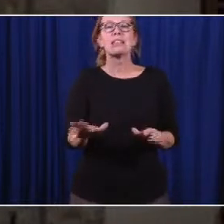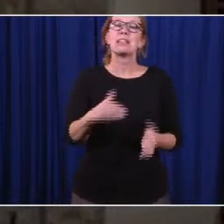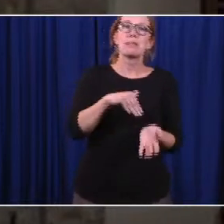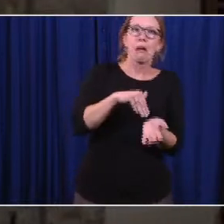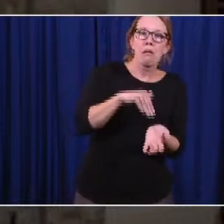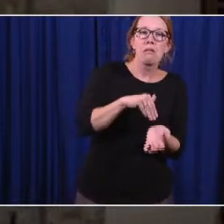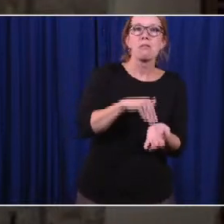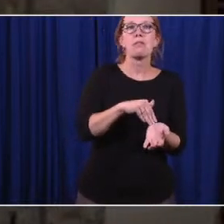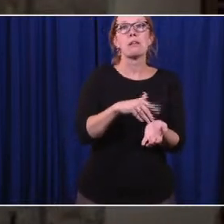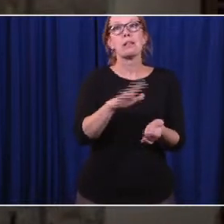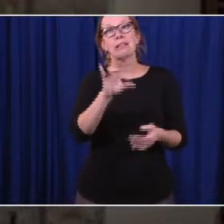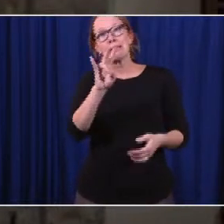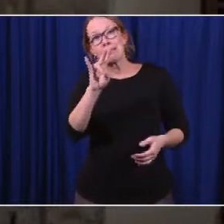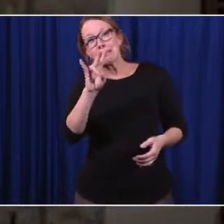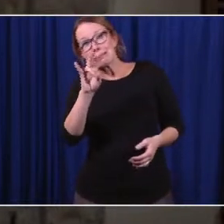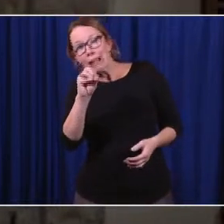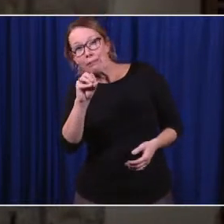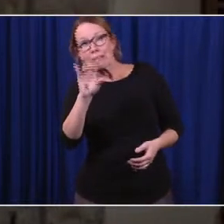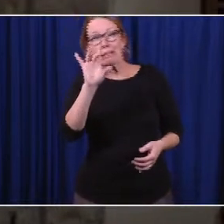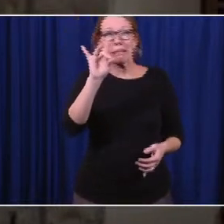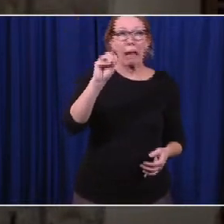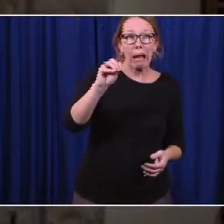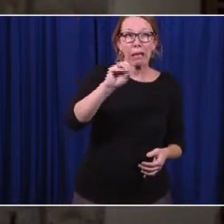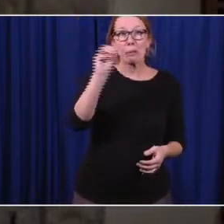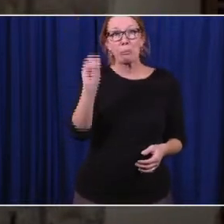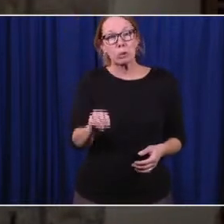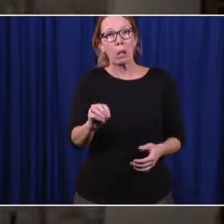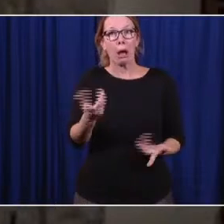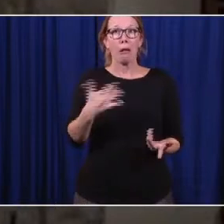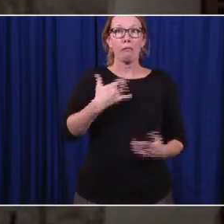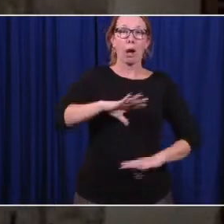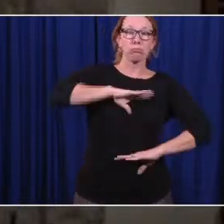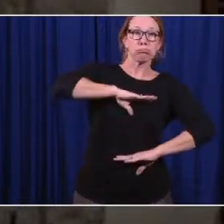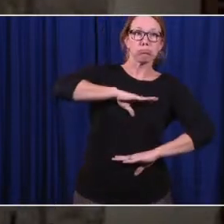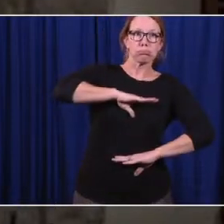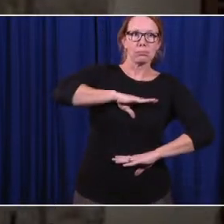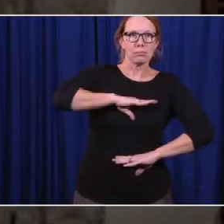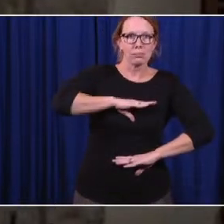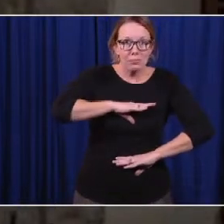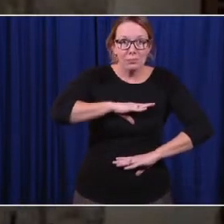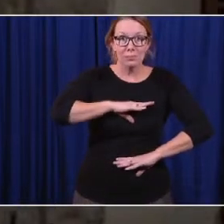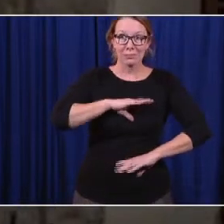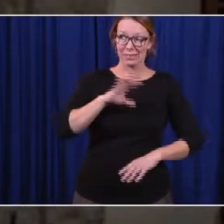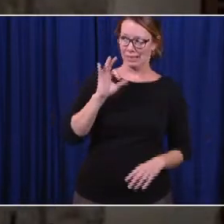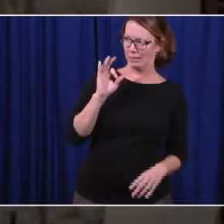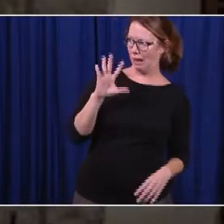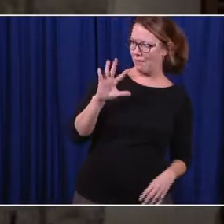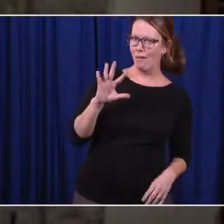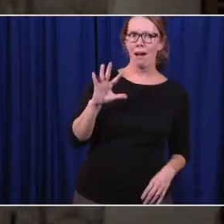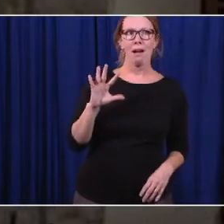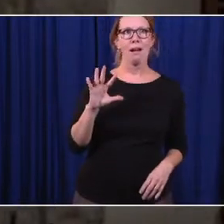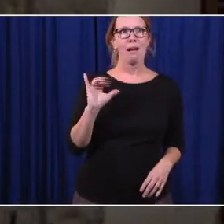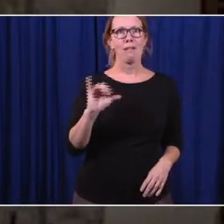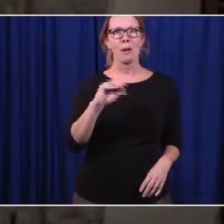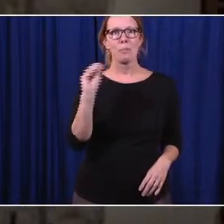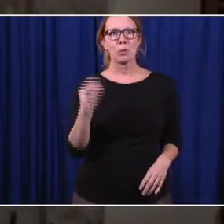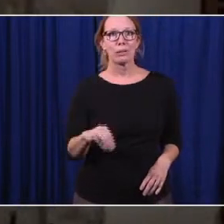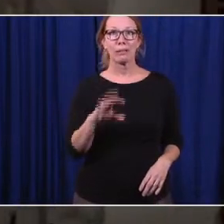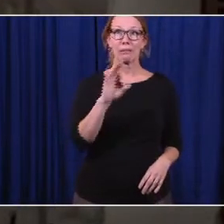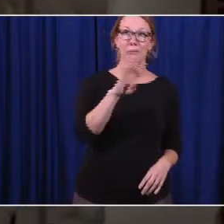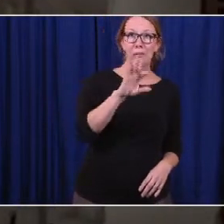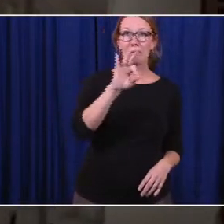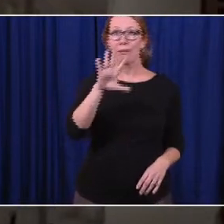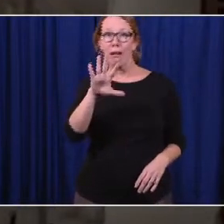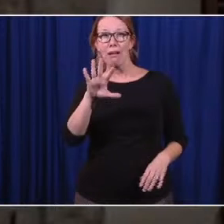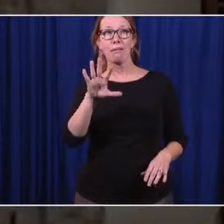me, 70 to 80% would be good. So I think when we saw the 95% numbers, 94,